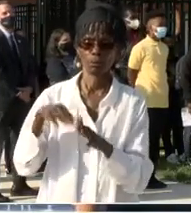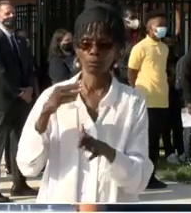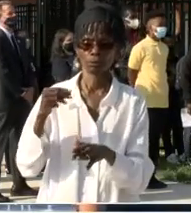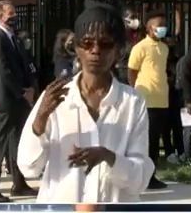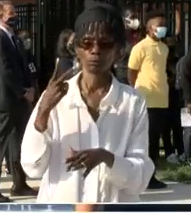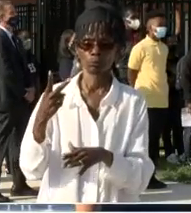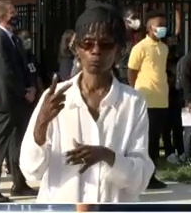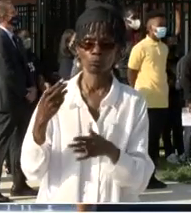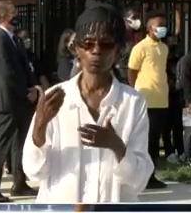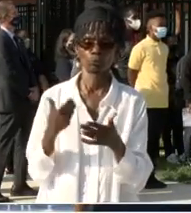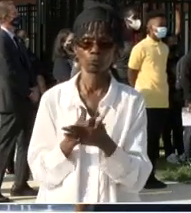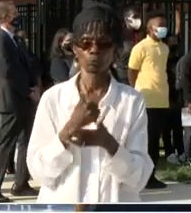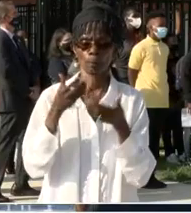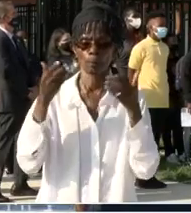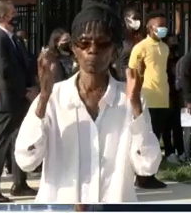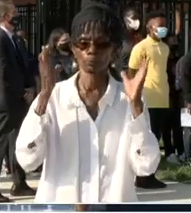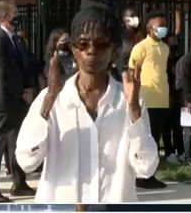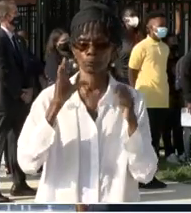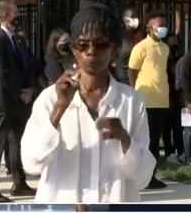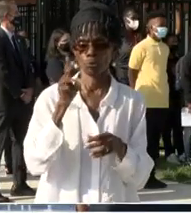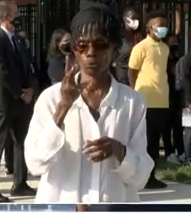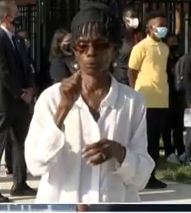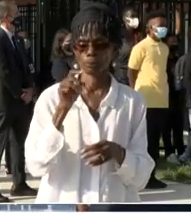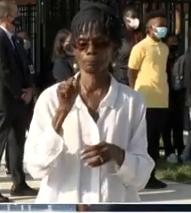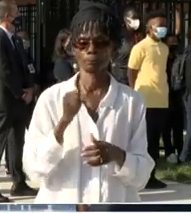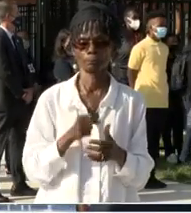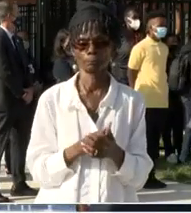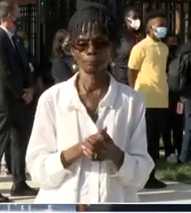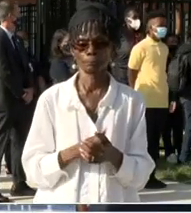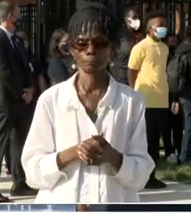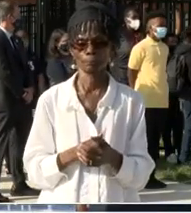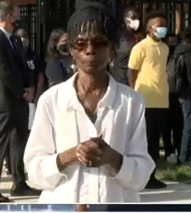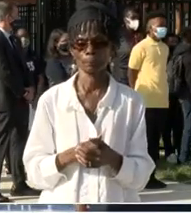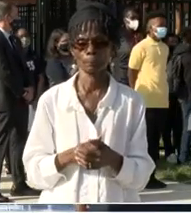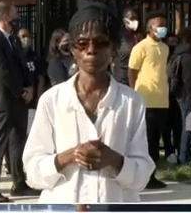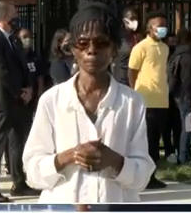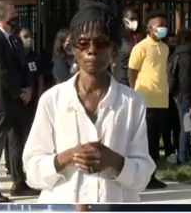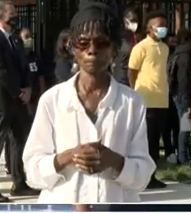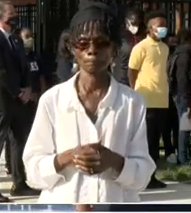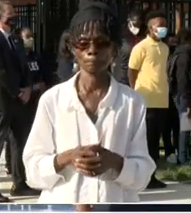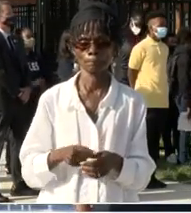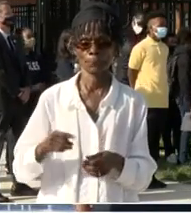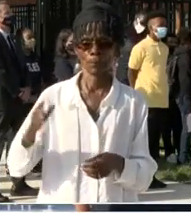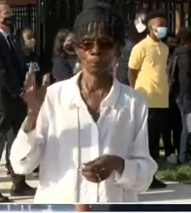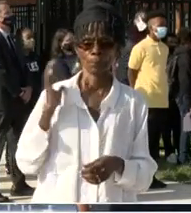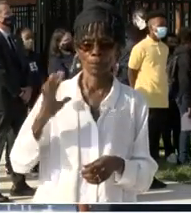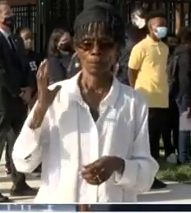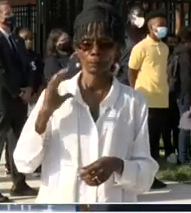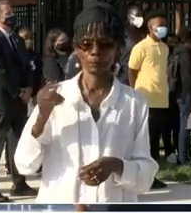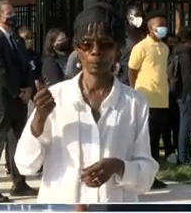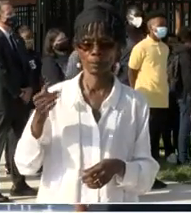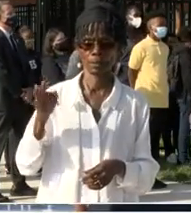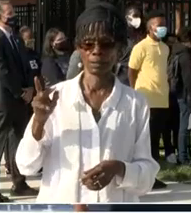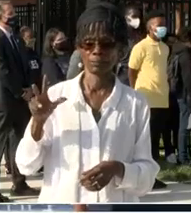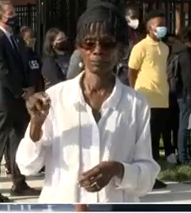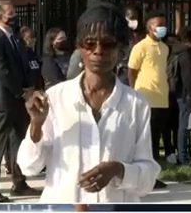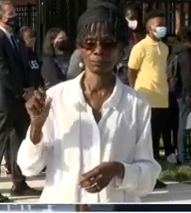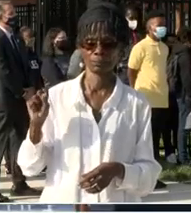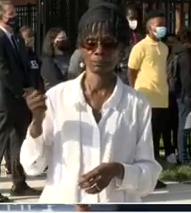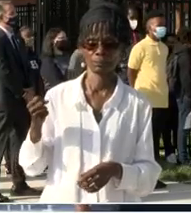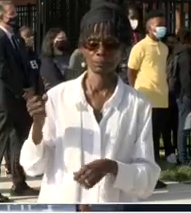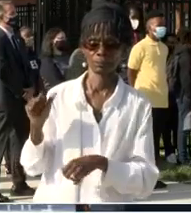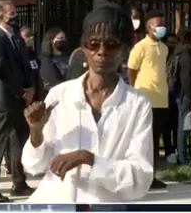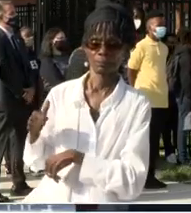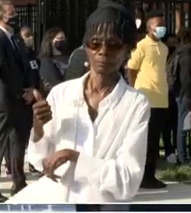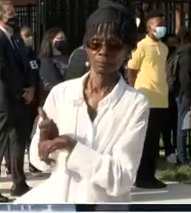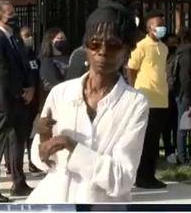soccer team's going to be pretty good here. The historic 1930s structure has also been restored. Our teams